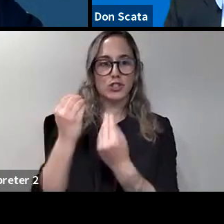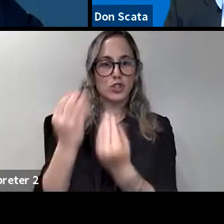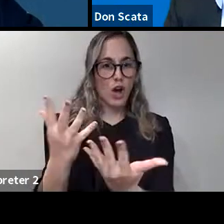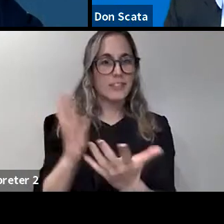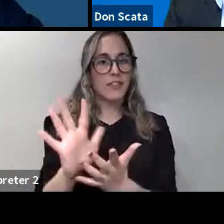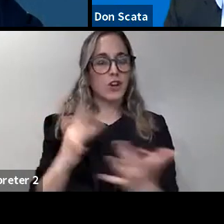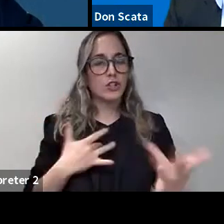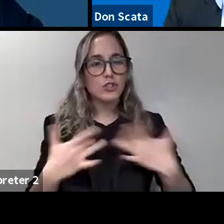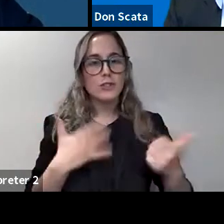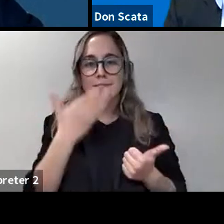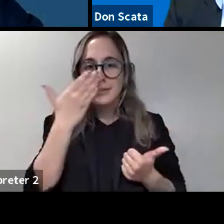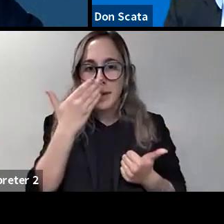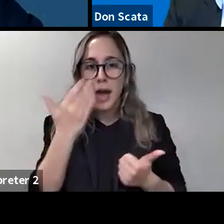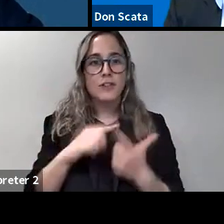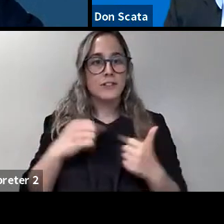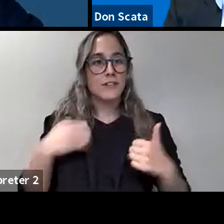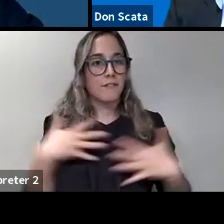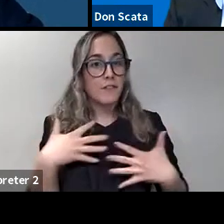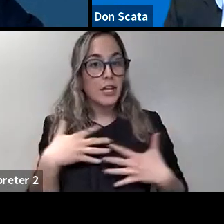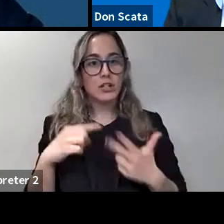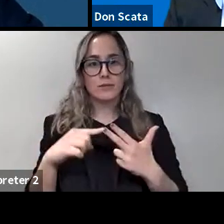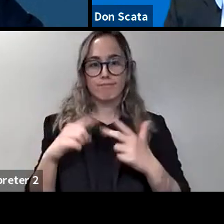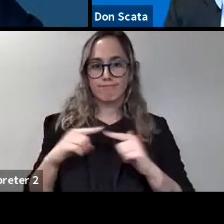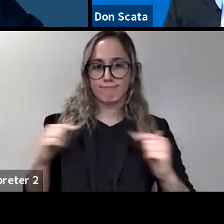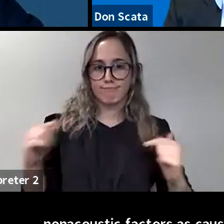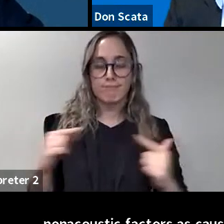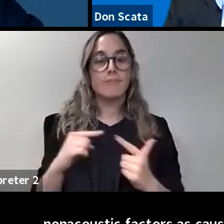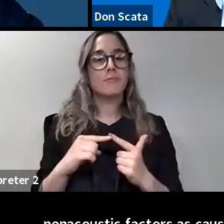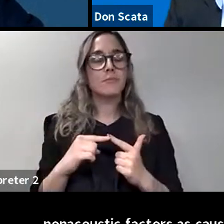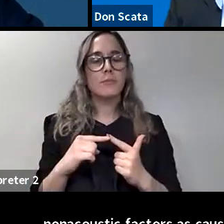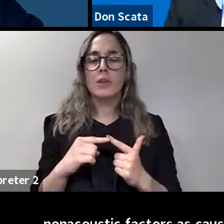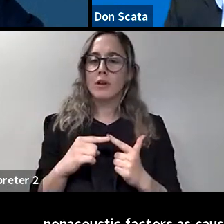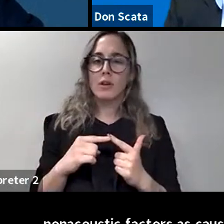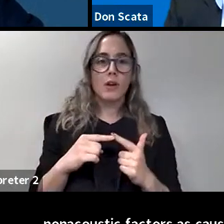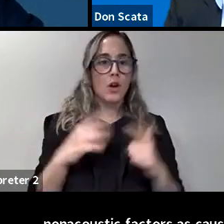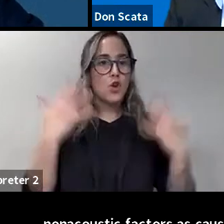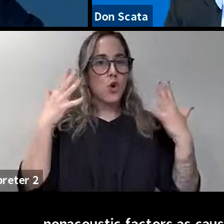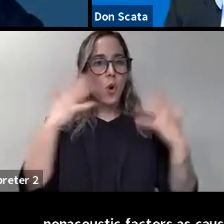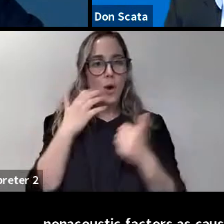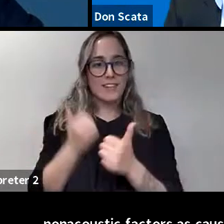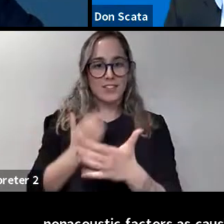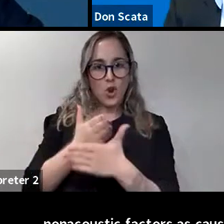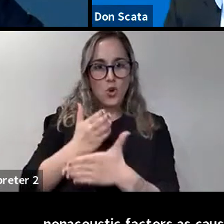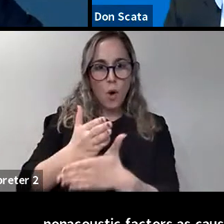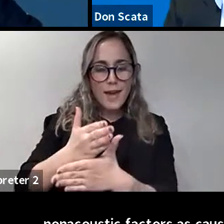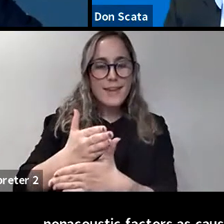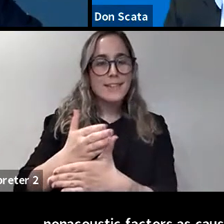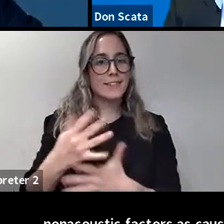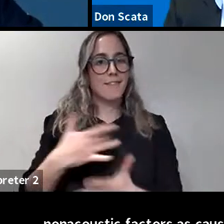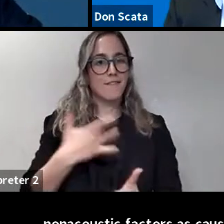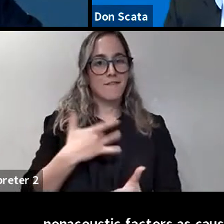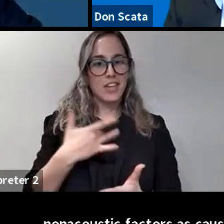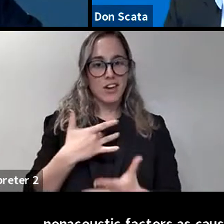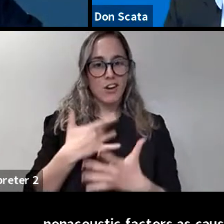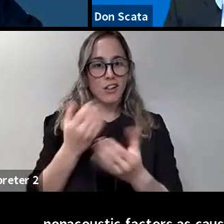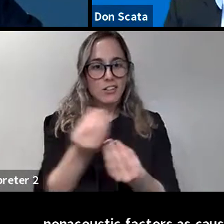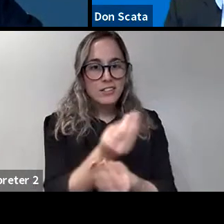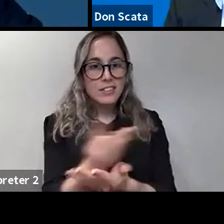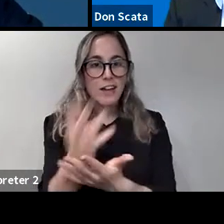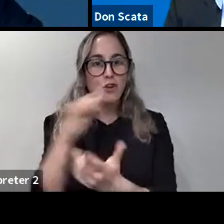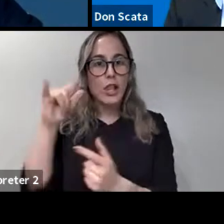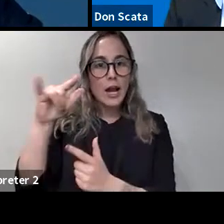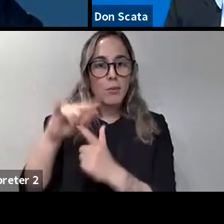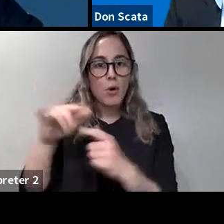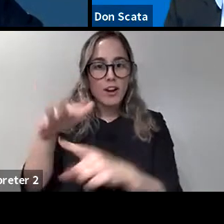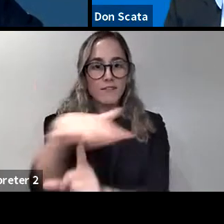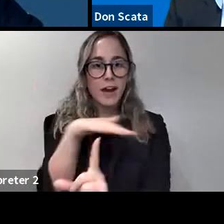smells, fears, et cetera. To what degree is noise annoyance a proxy for multiple airport